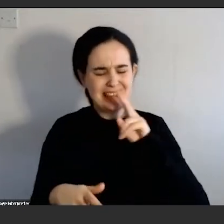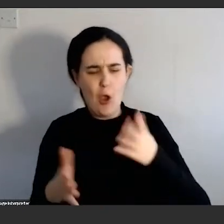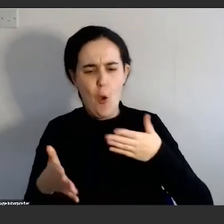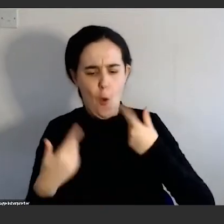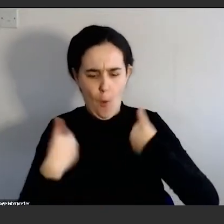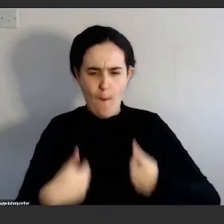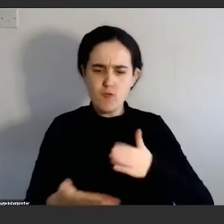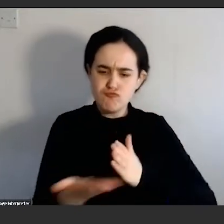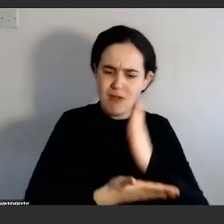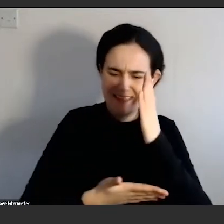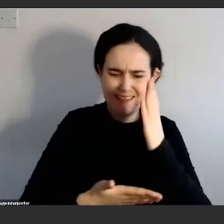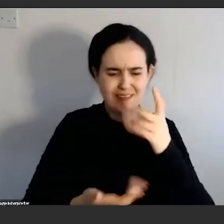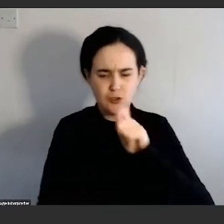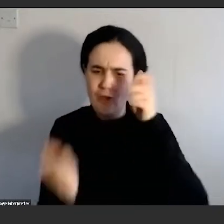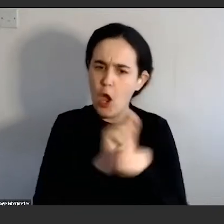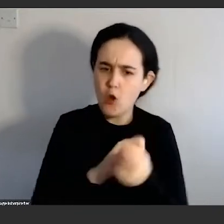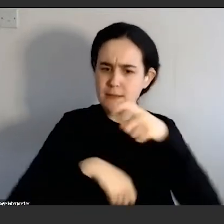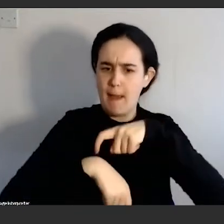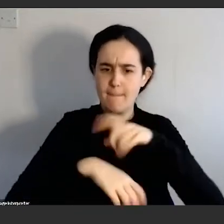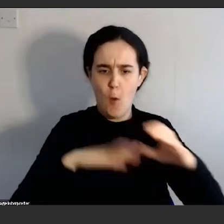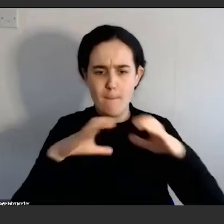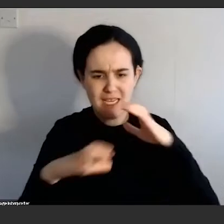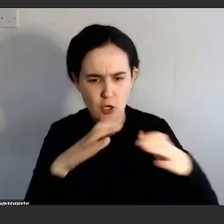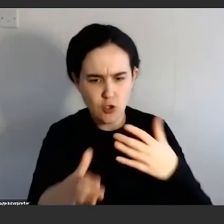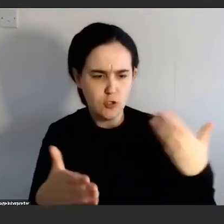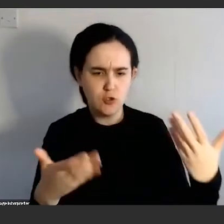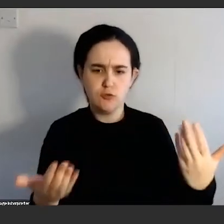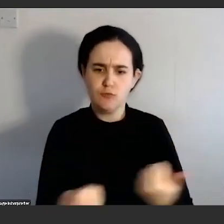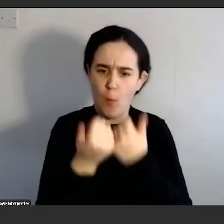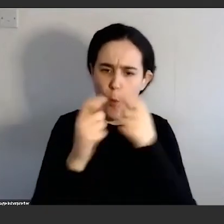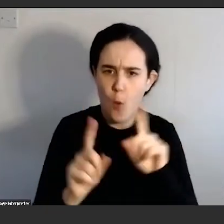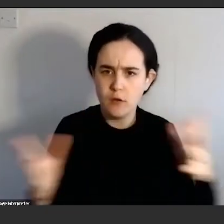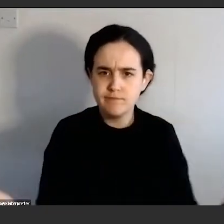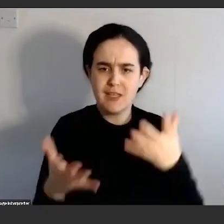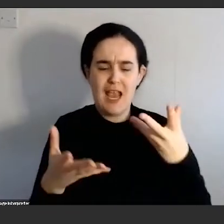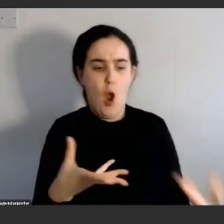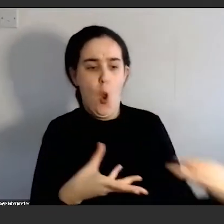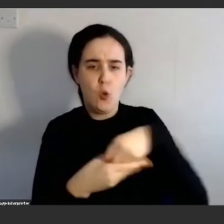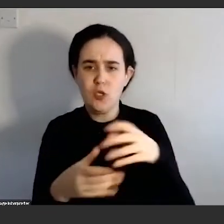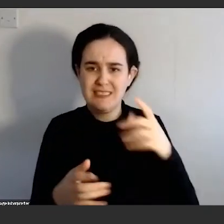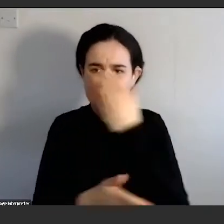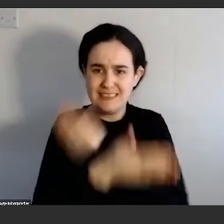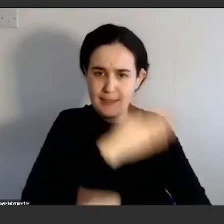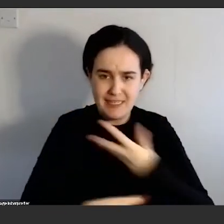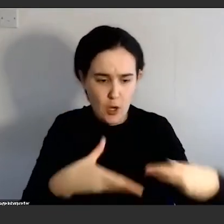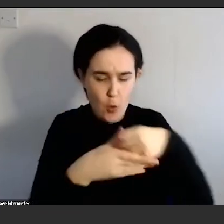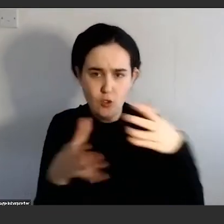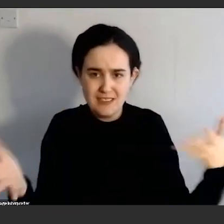forced seclusion, all these sort of things. And earlier we were talking